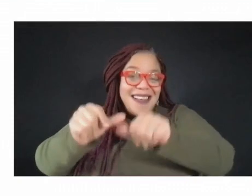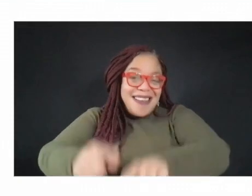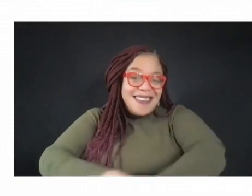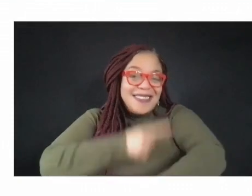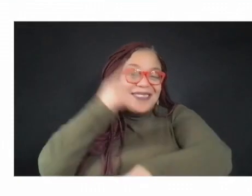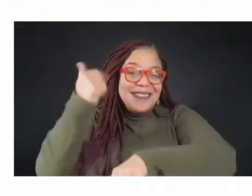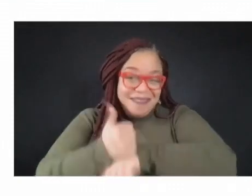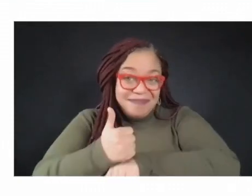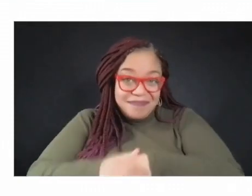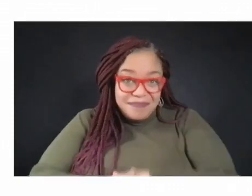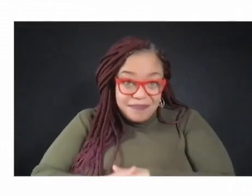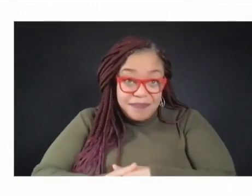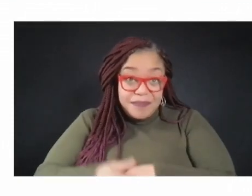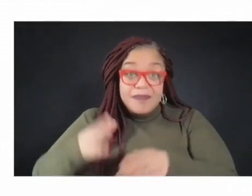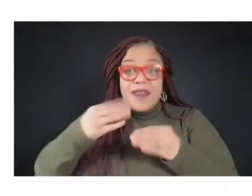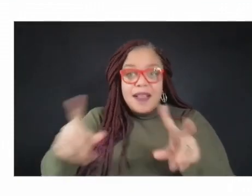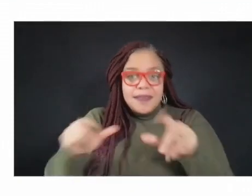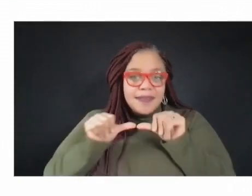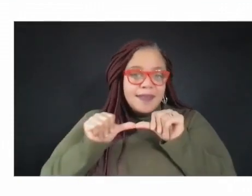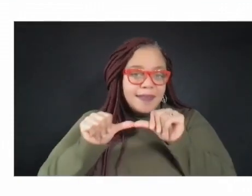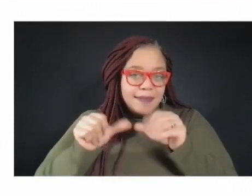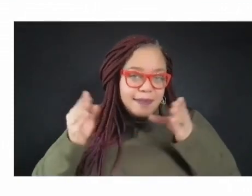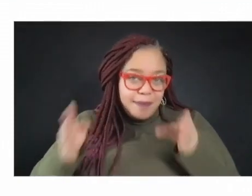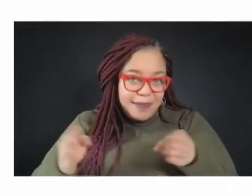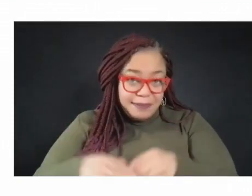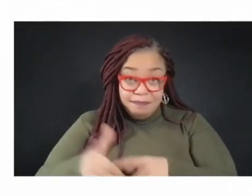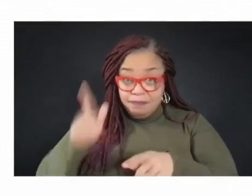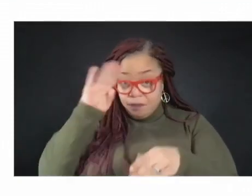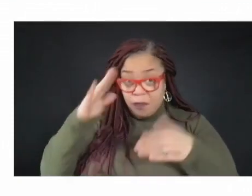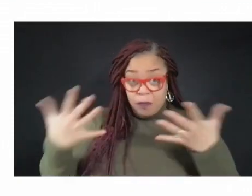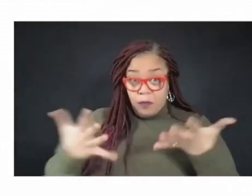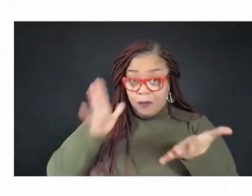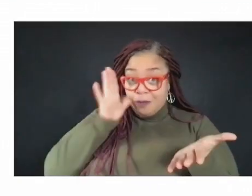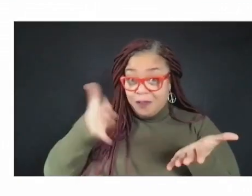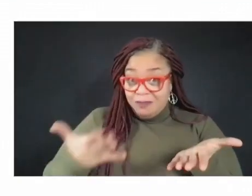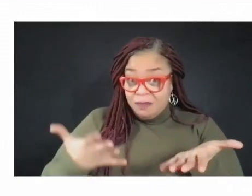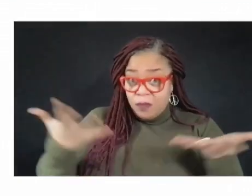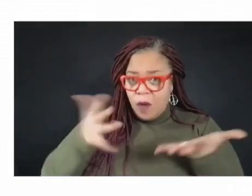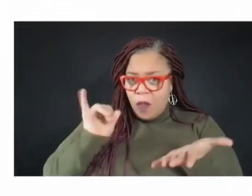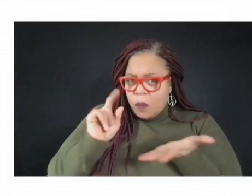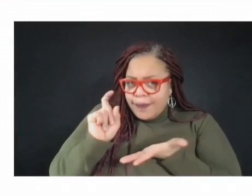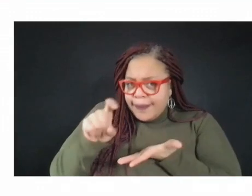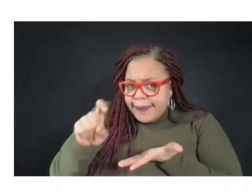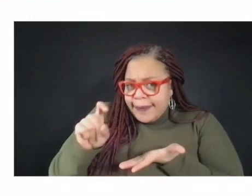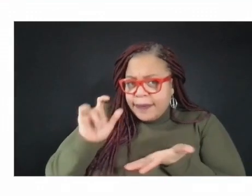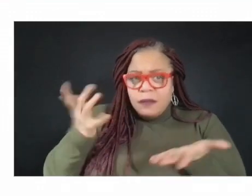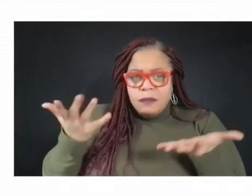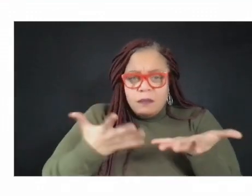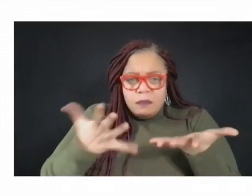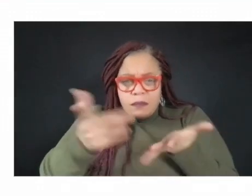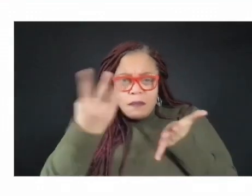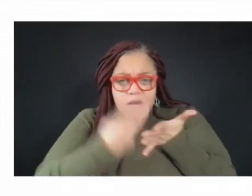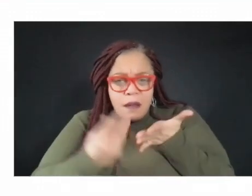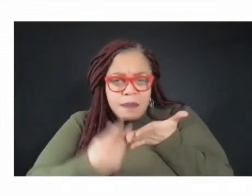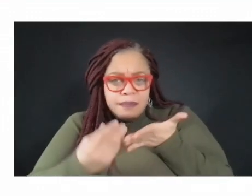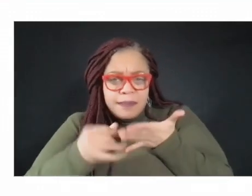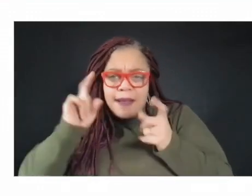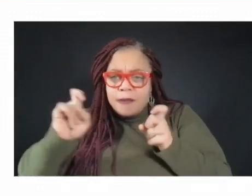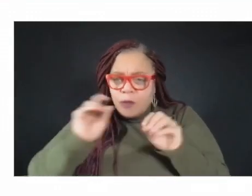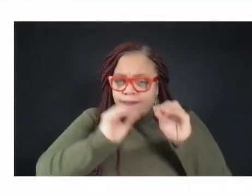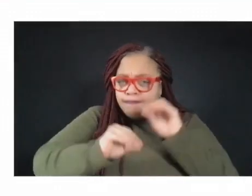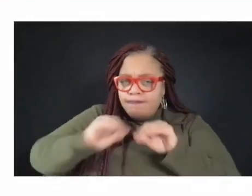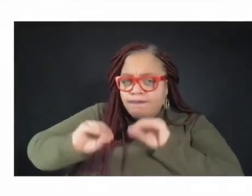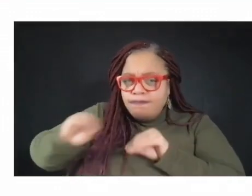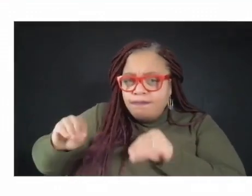What are those needs that or those gaps that need to be filled? If you could, we've sort